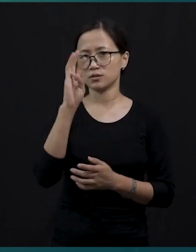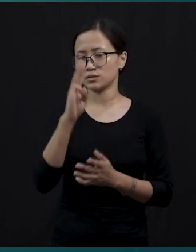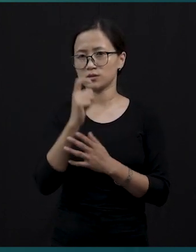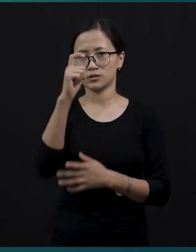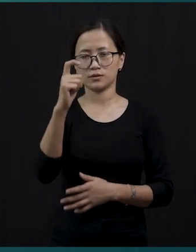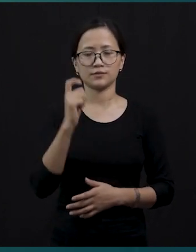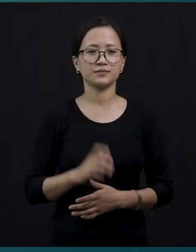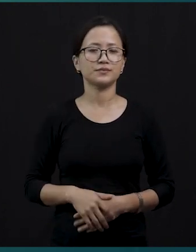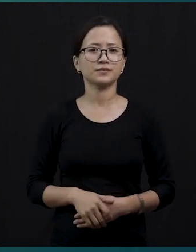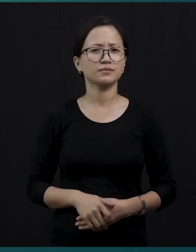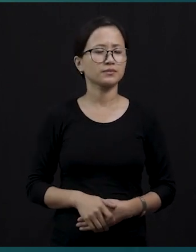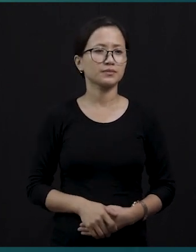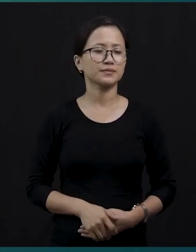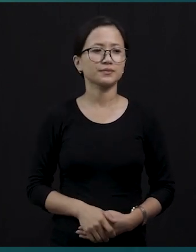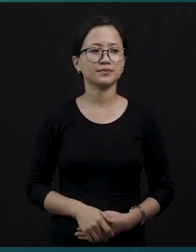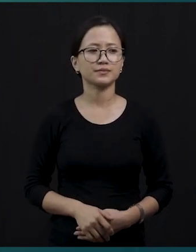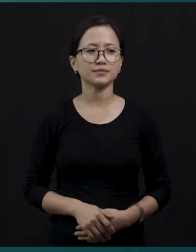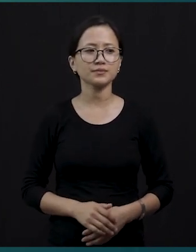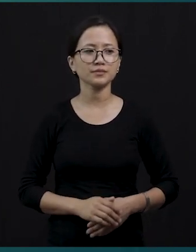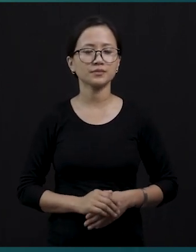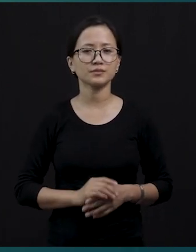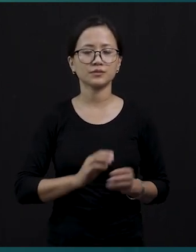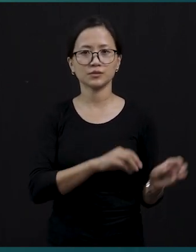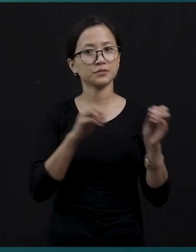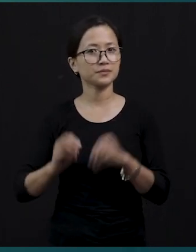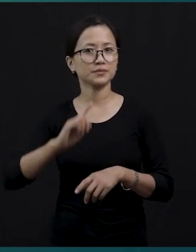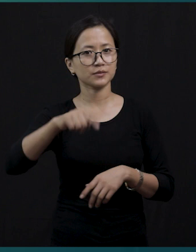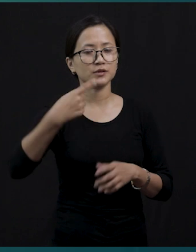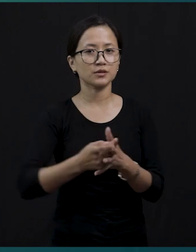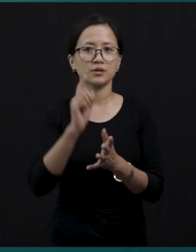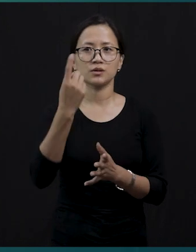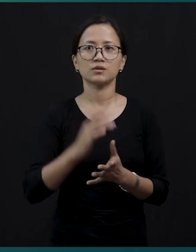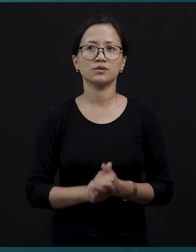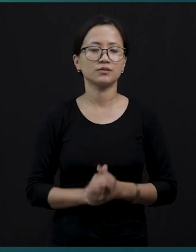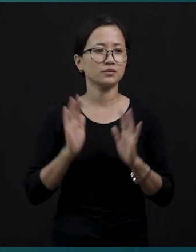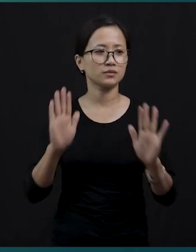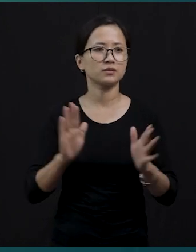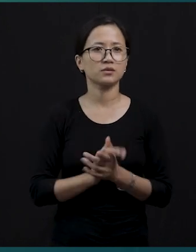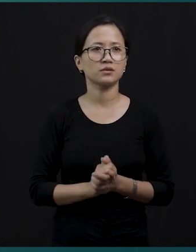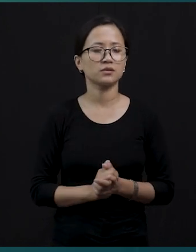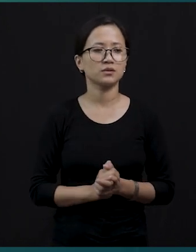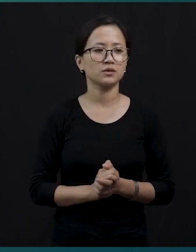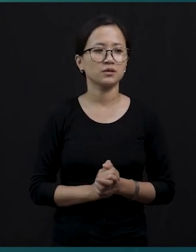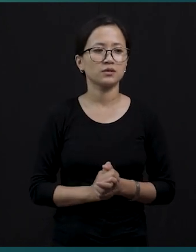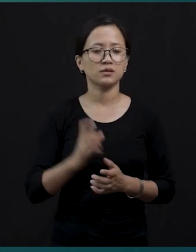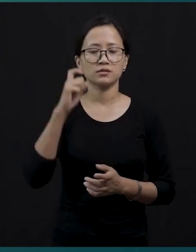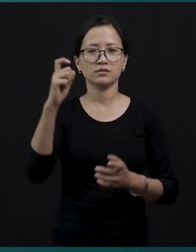3,237. Did you get it, children? Okay, let's move to the next one that you have